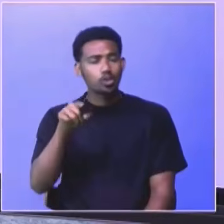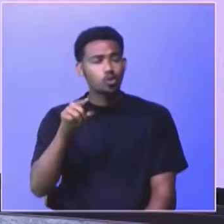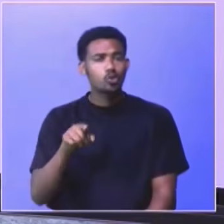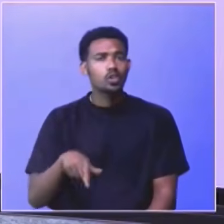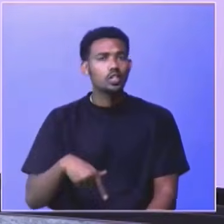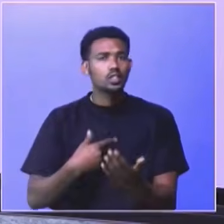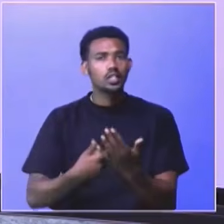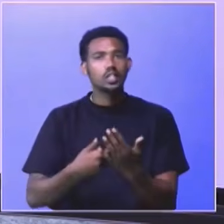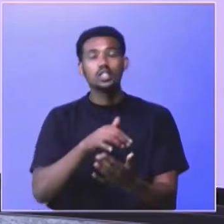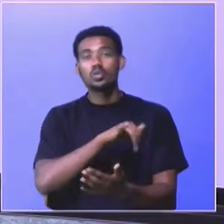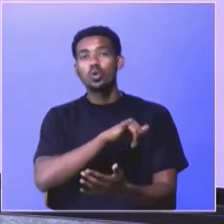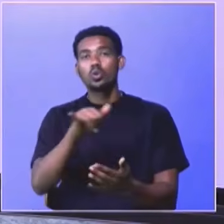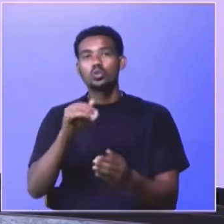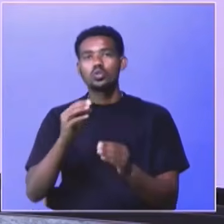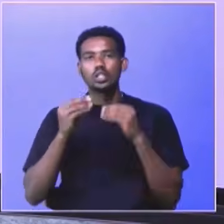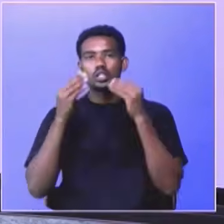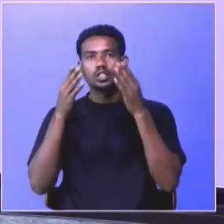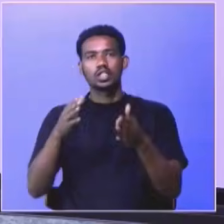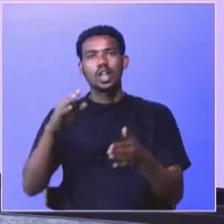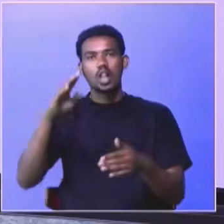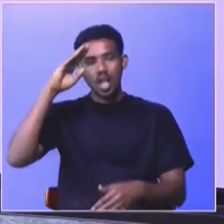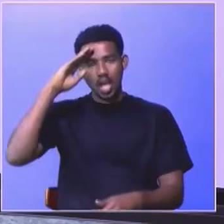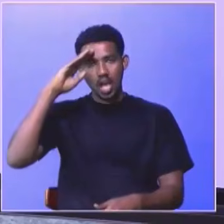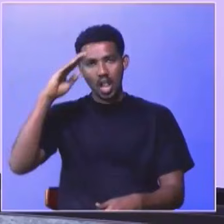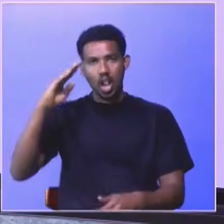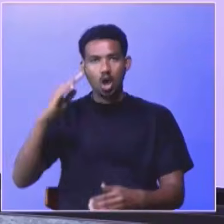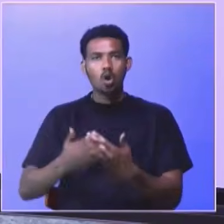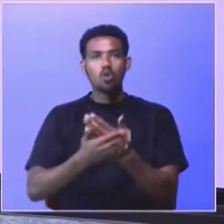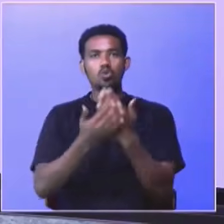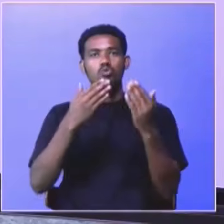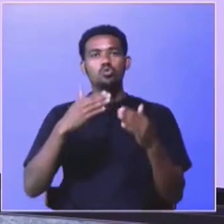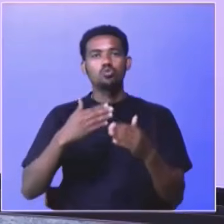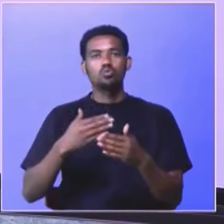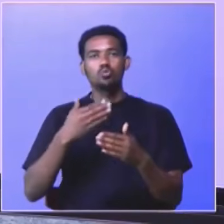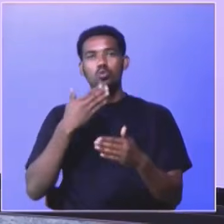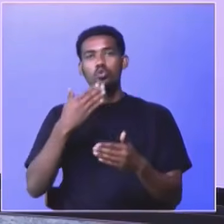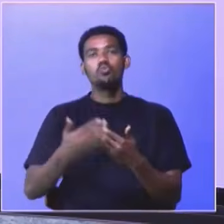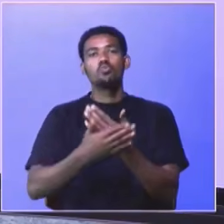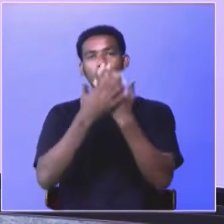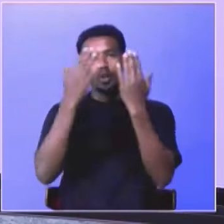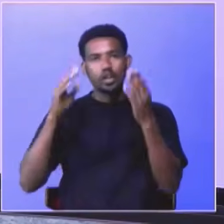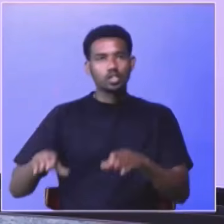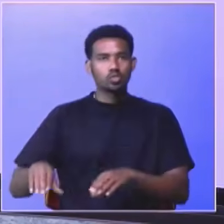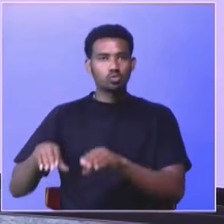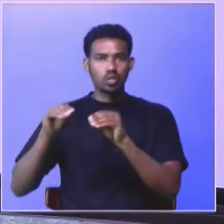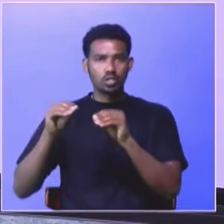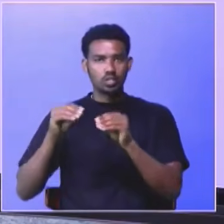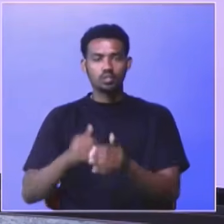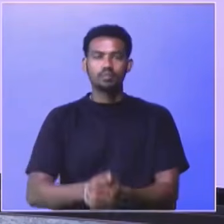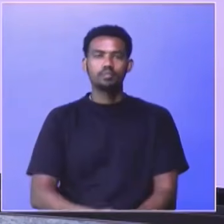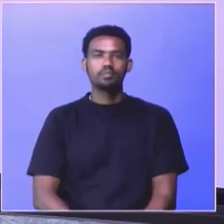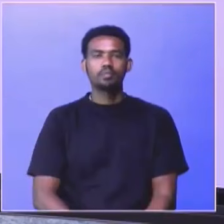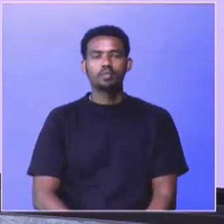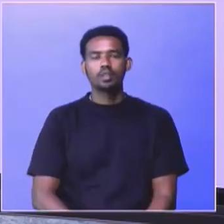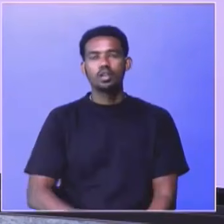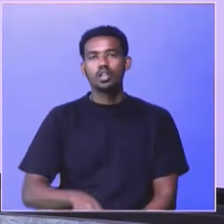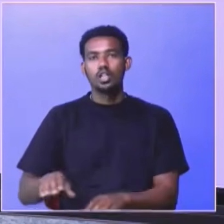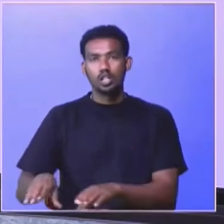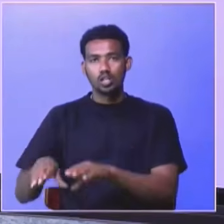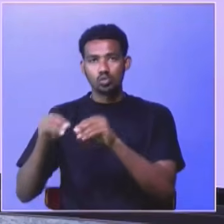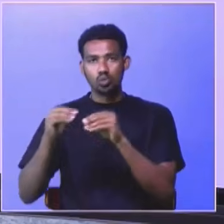here is also the teacher say, hello, good morning, students. Hello, good morning, students. The students